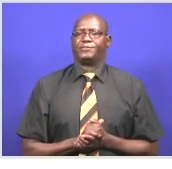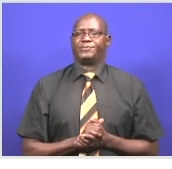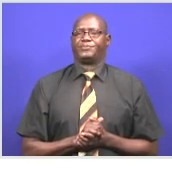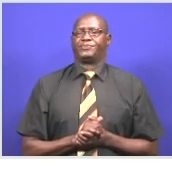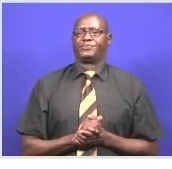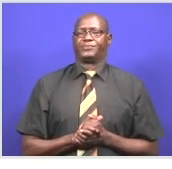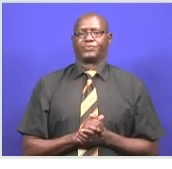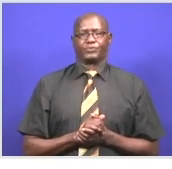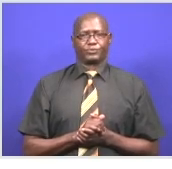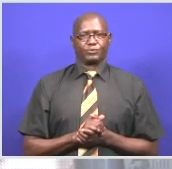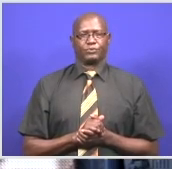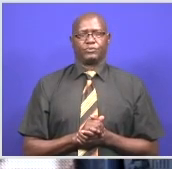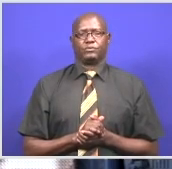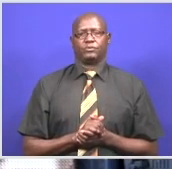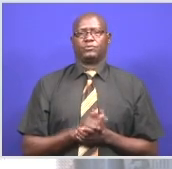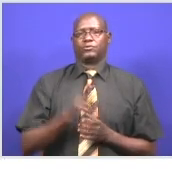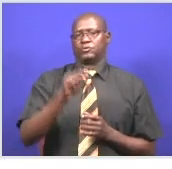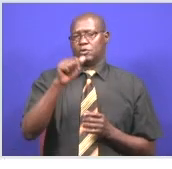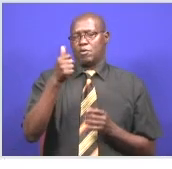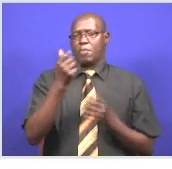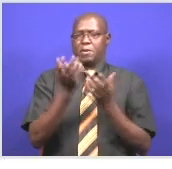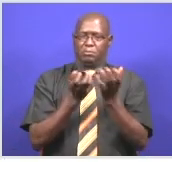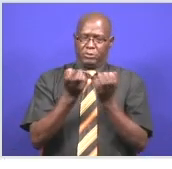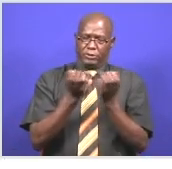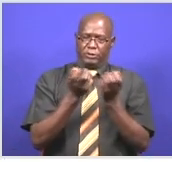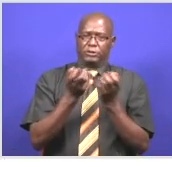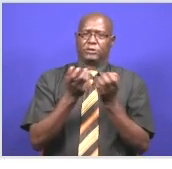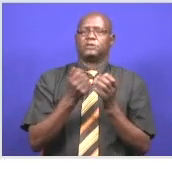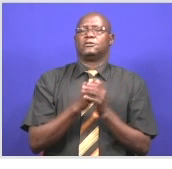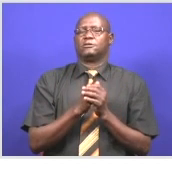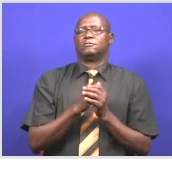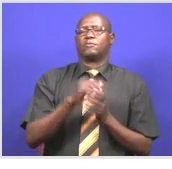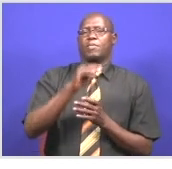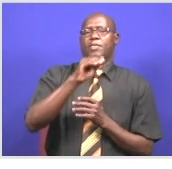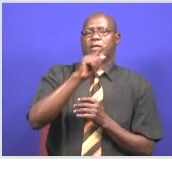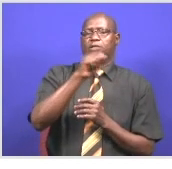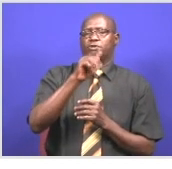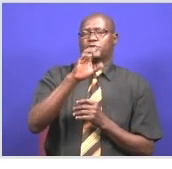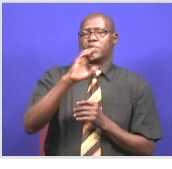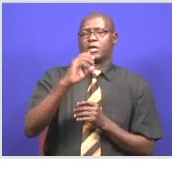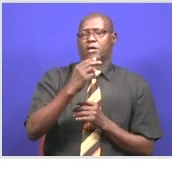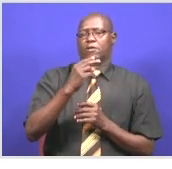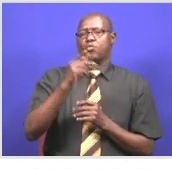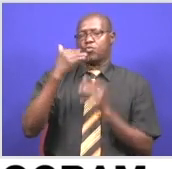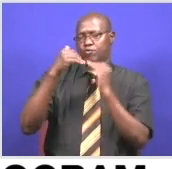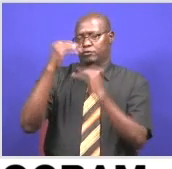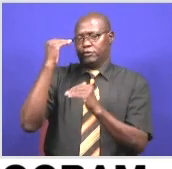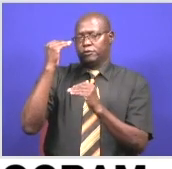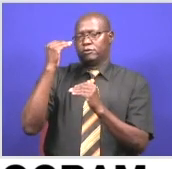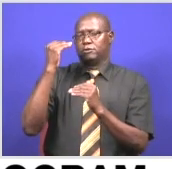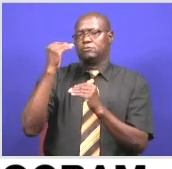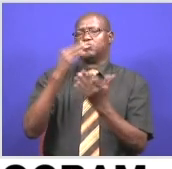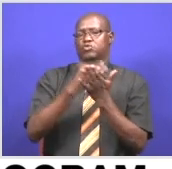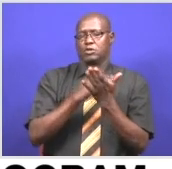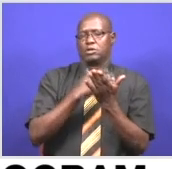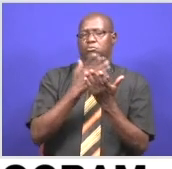And elsewhere in a sort of a business-centered world, Zetech University has extended its training program on entrepreneurship to